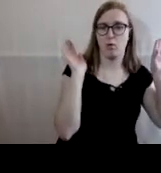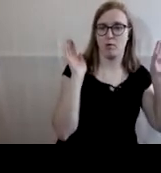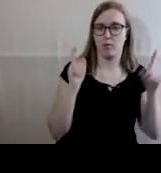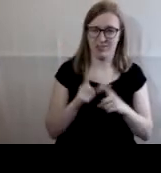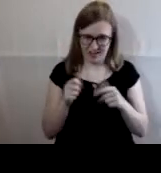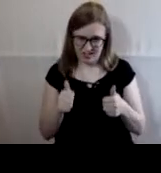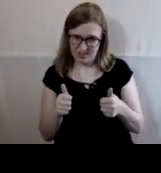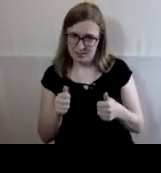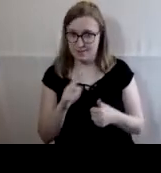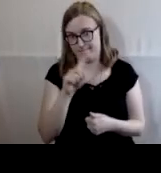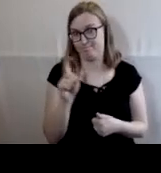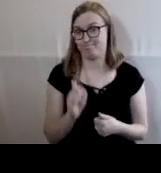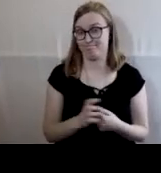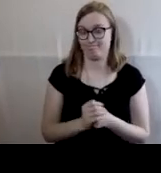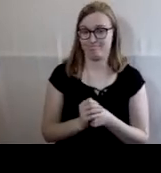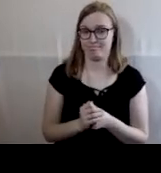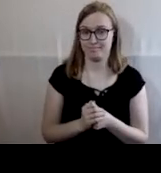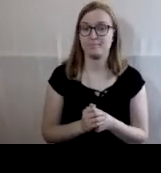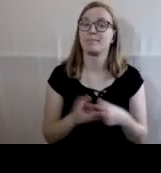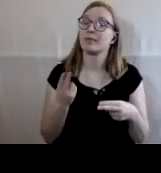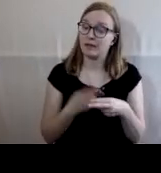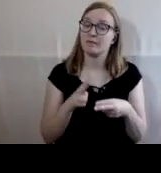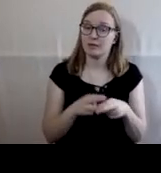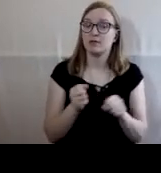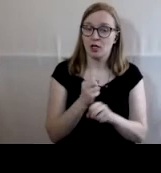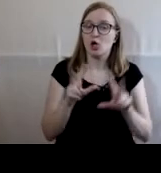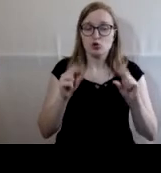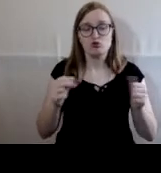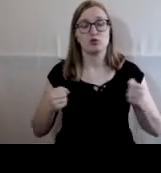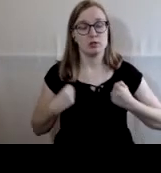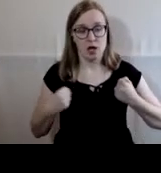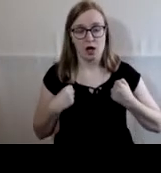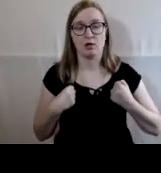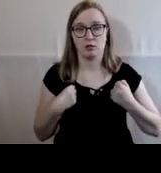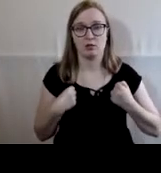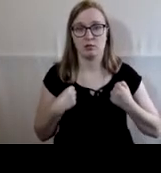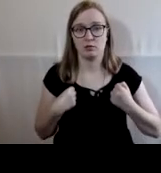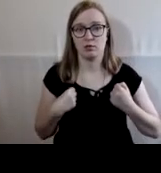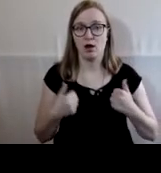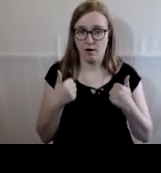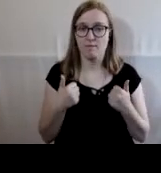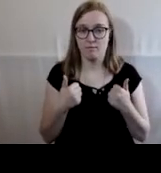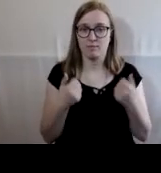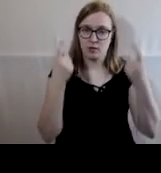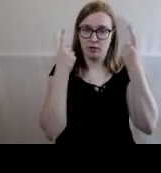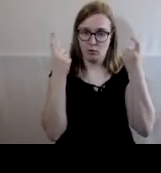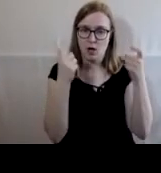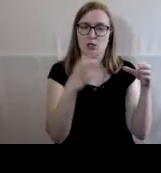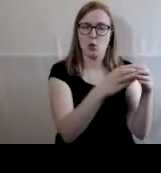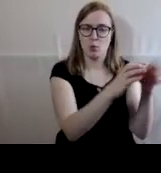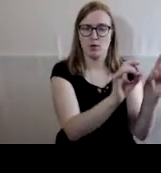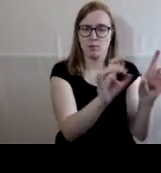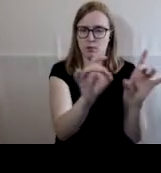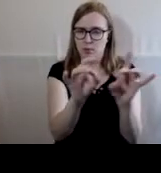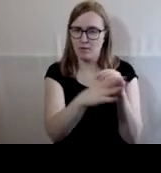geared towards? So it's really making sure that you analyze each course